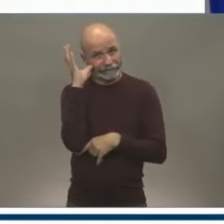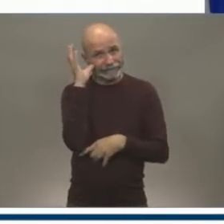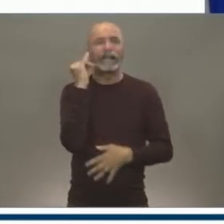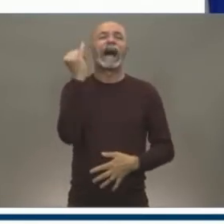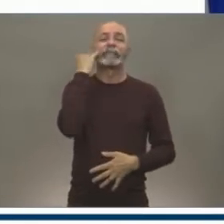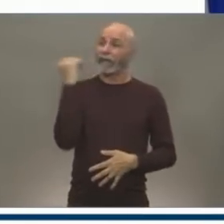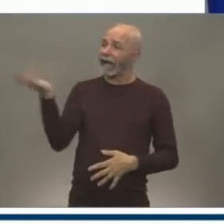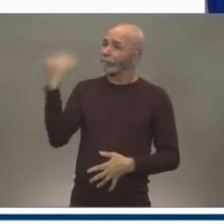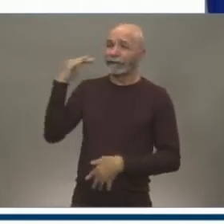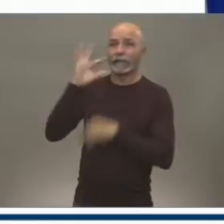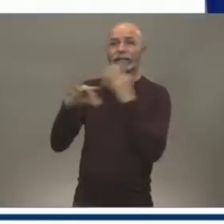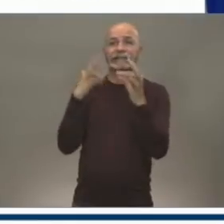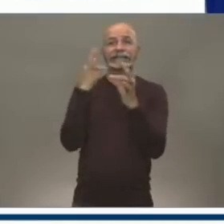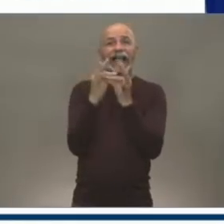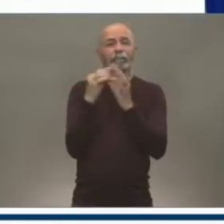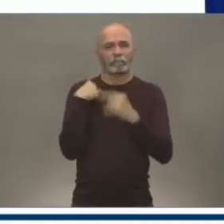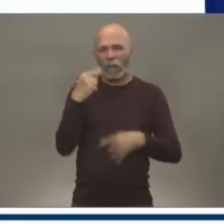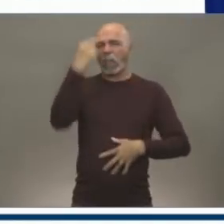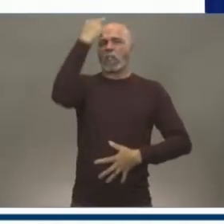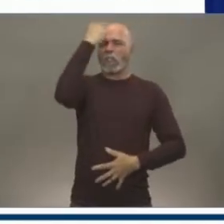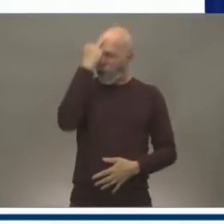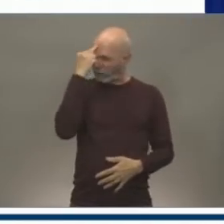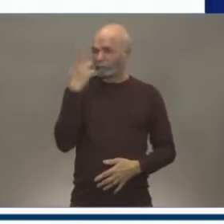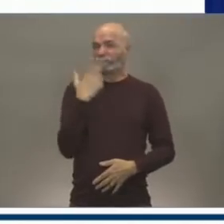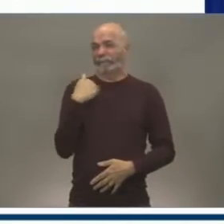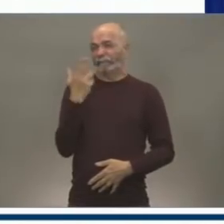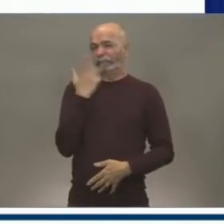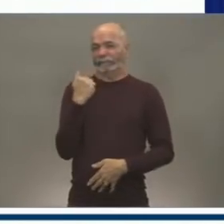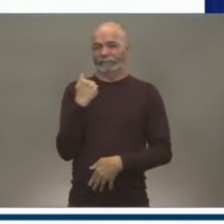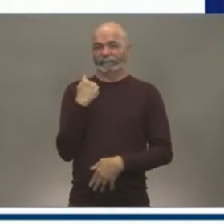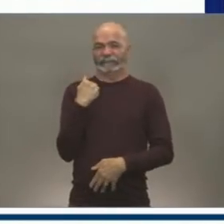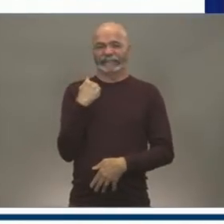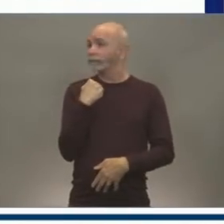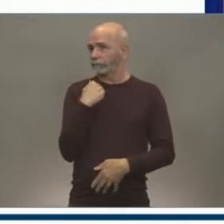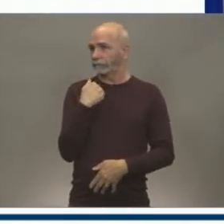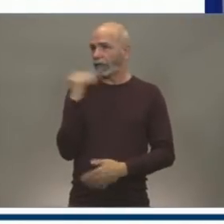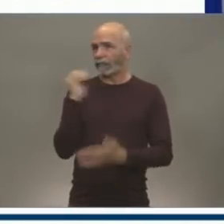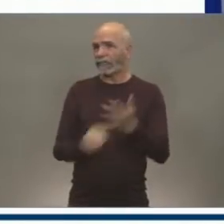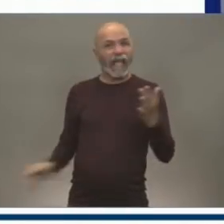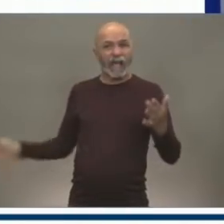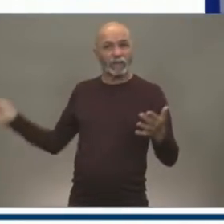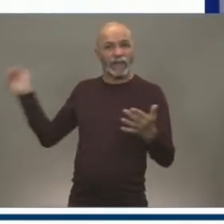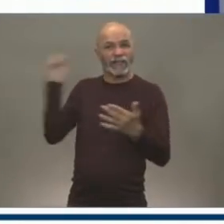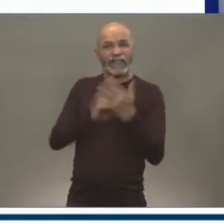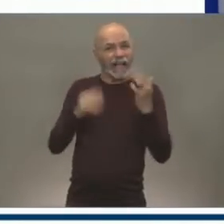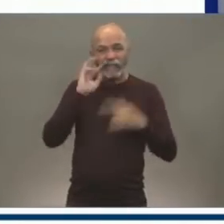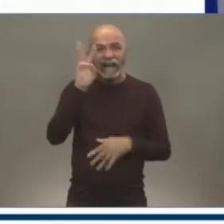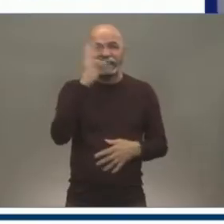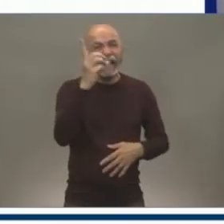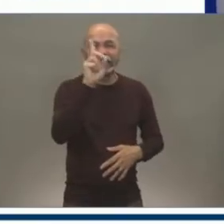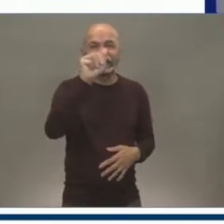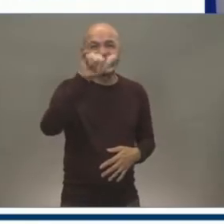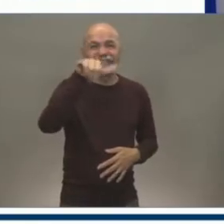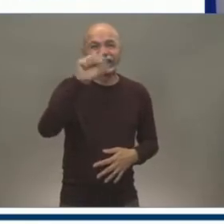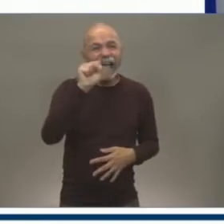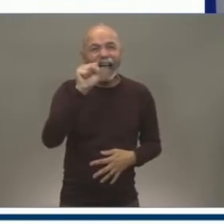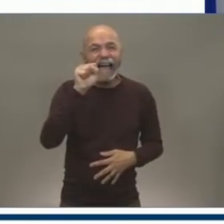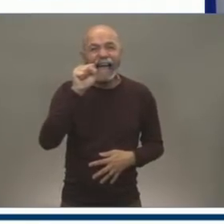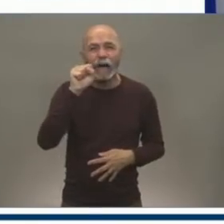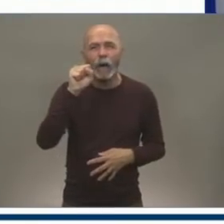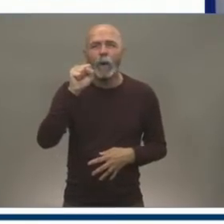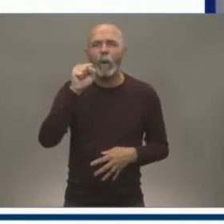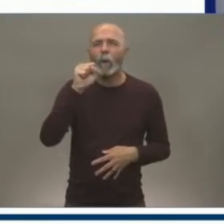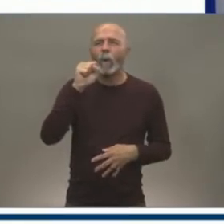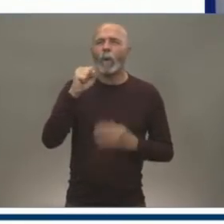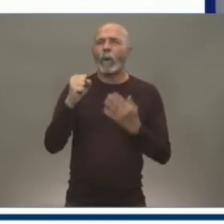have showed up. In just 6 days, if you count all streams of testing, we have conducted over 13,000 tests.